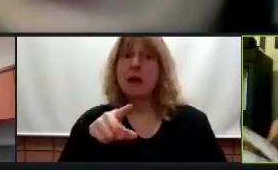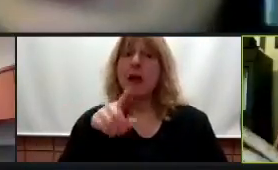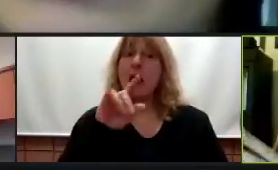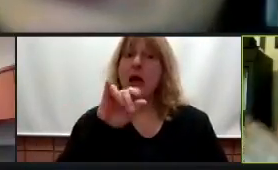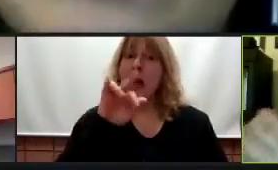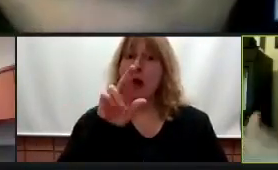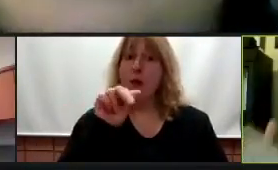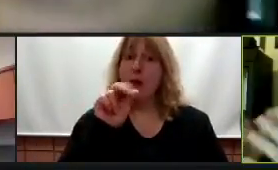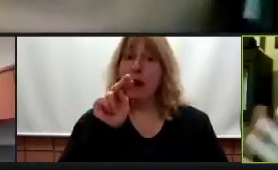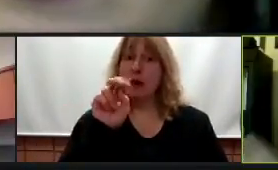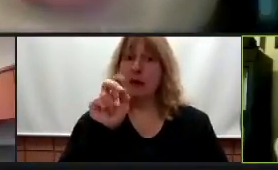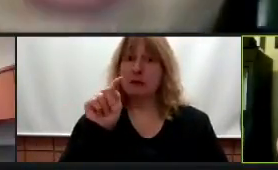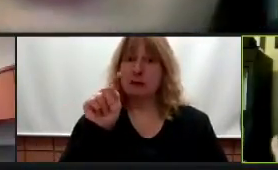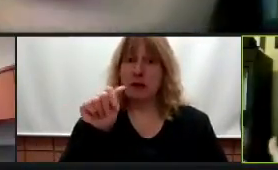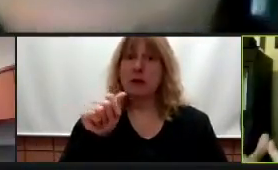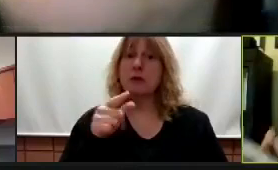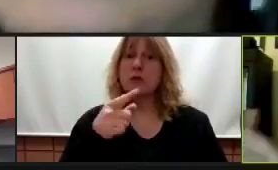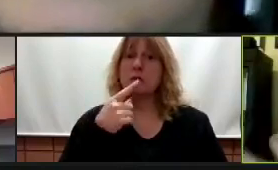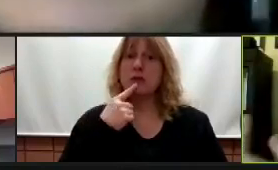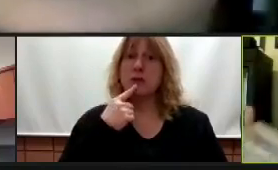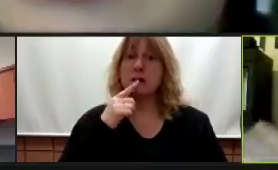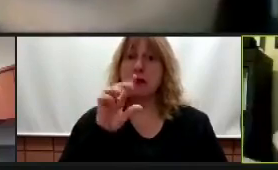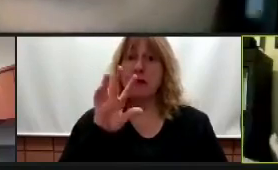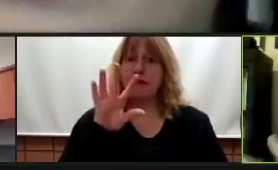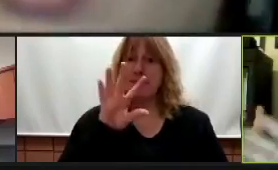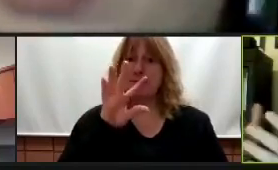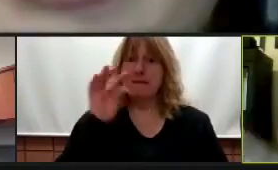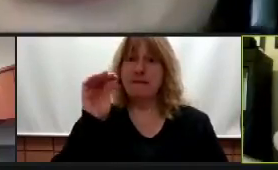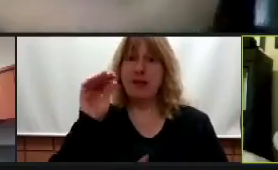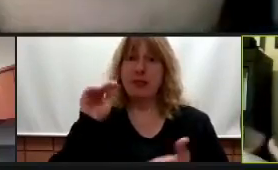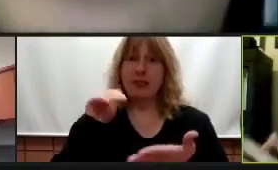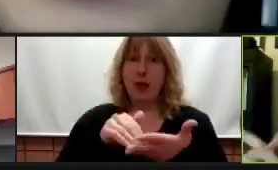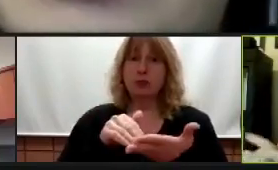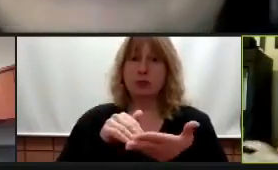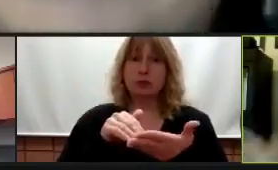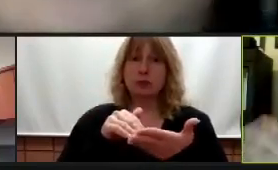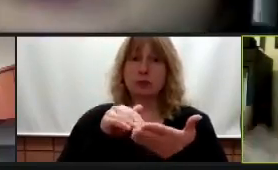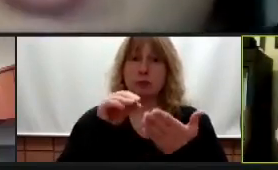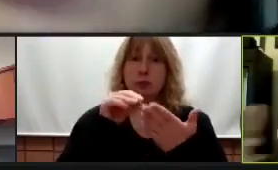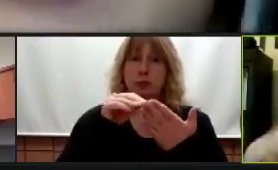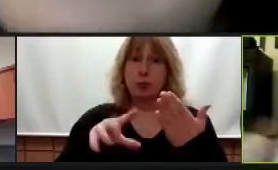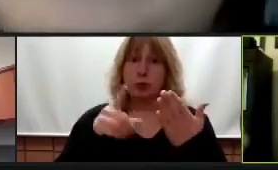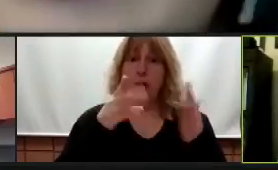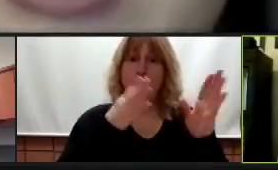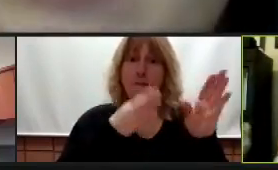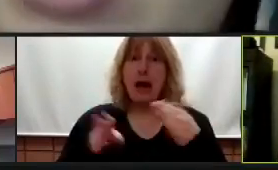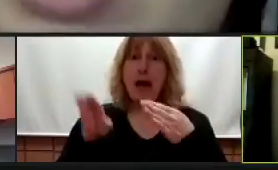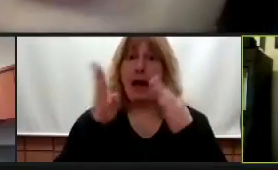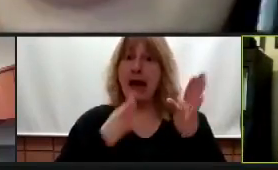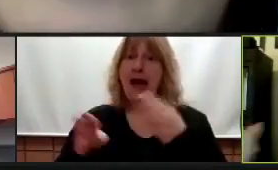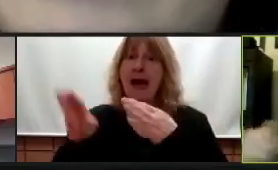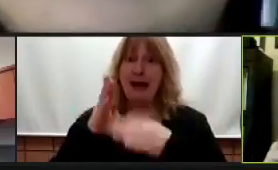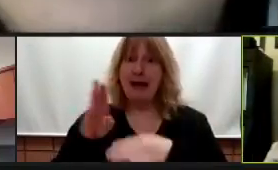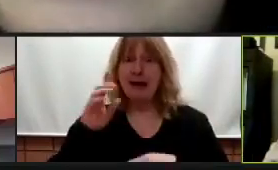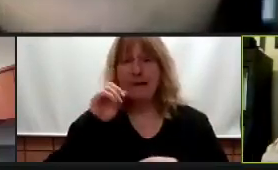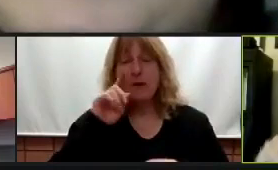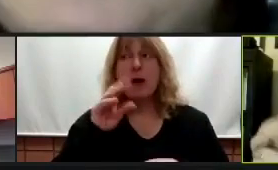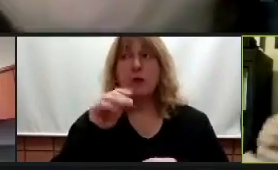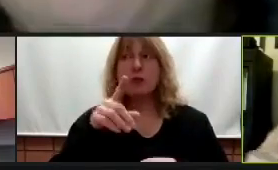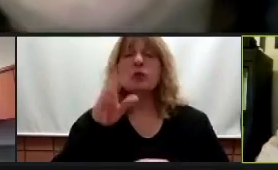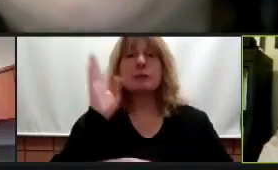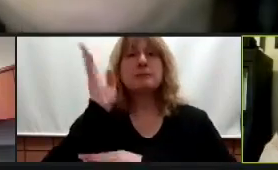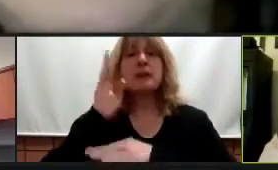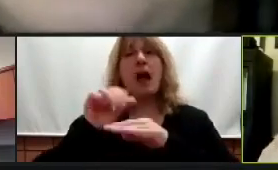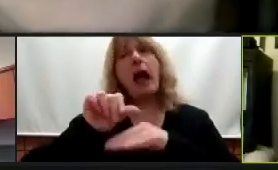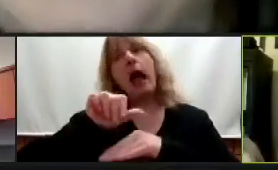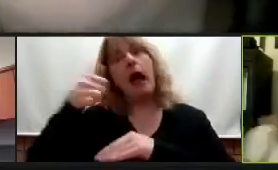being, you know, you have 50,000 students that you are planning for, and you talked on a different town hall about this.